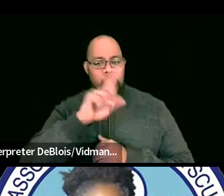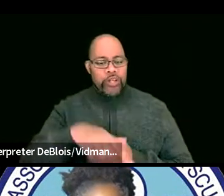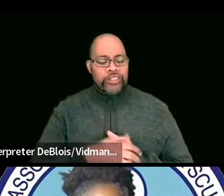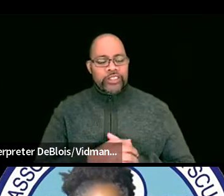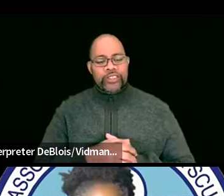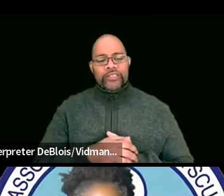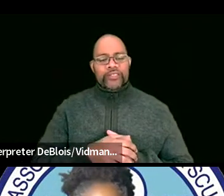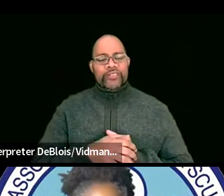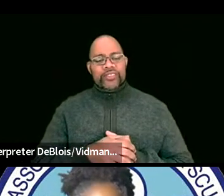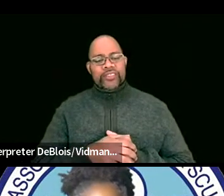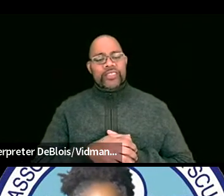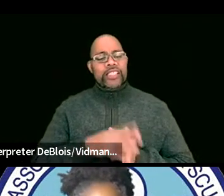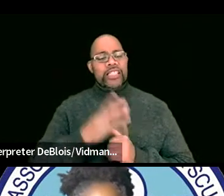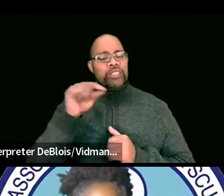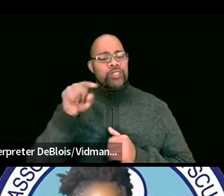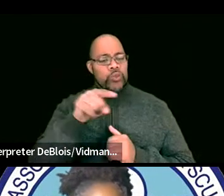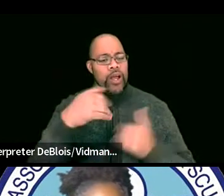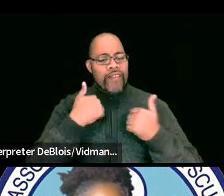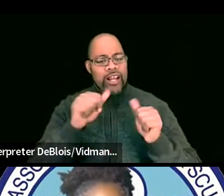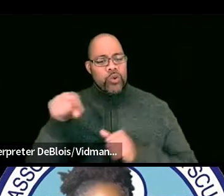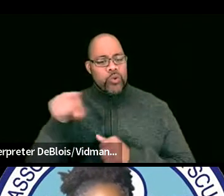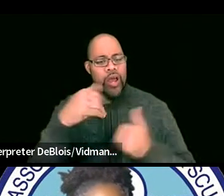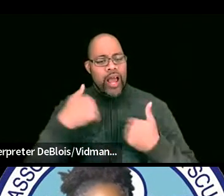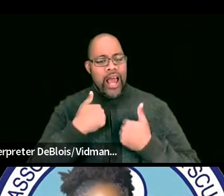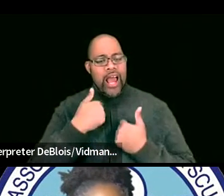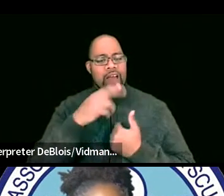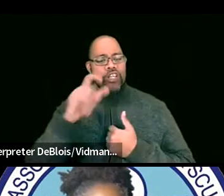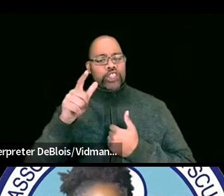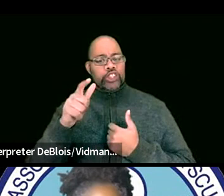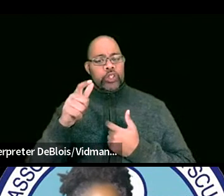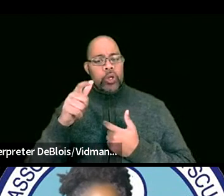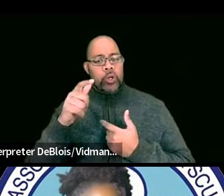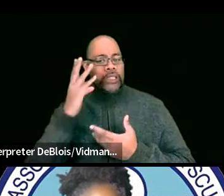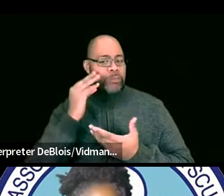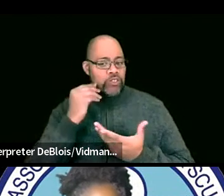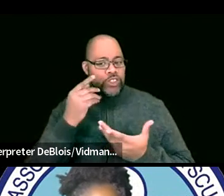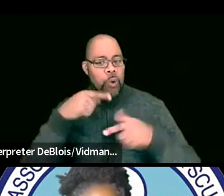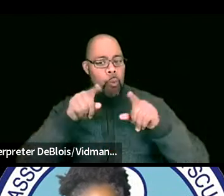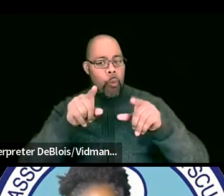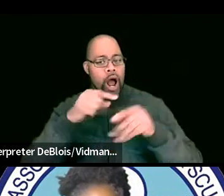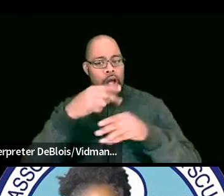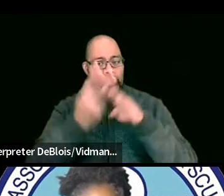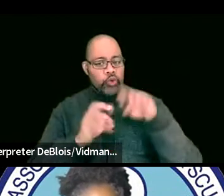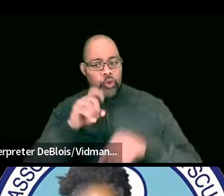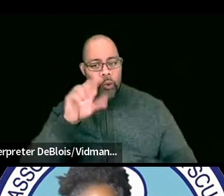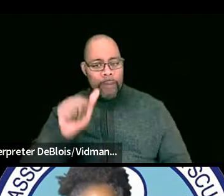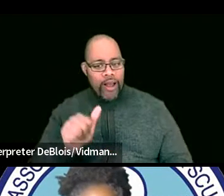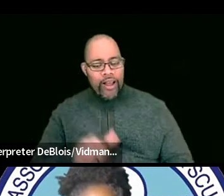Have any of you had any racially charged experiences while scuba diving?